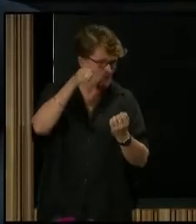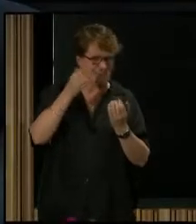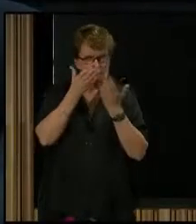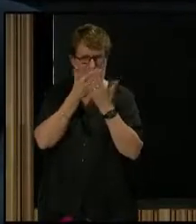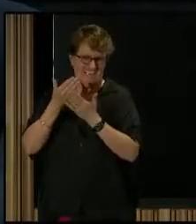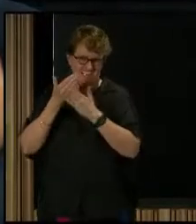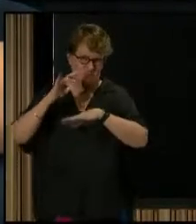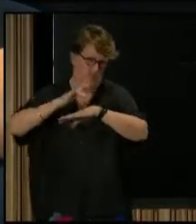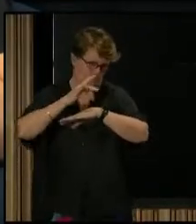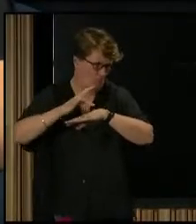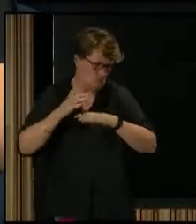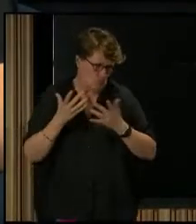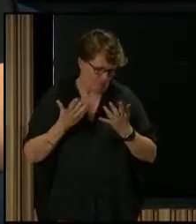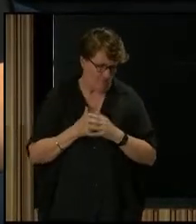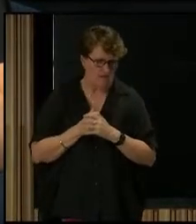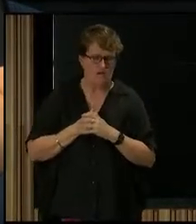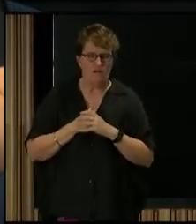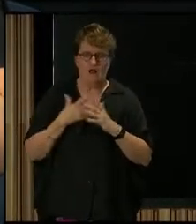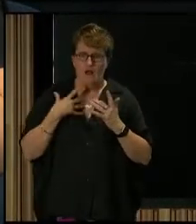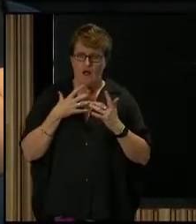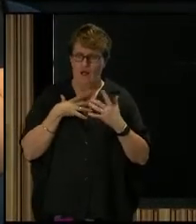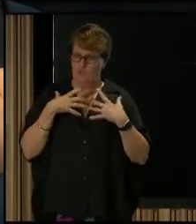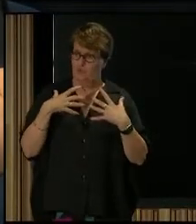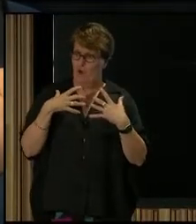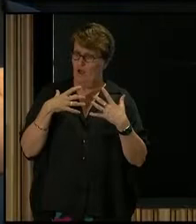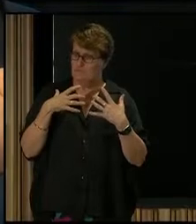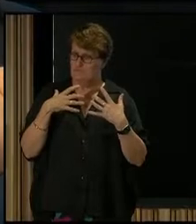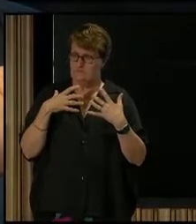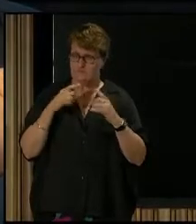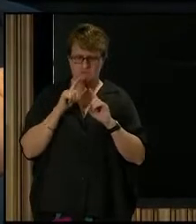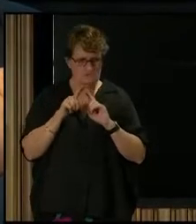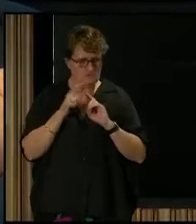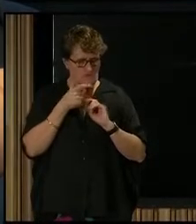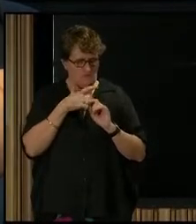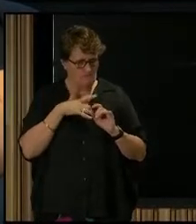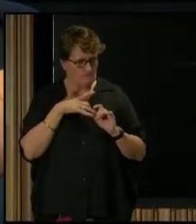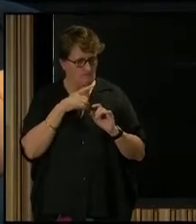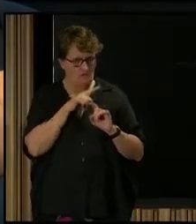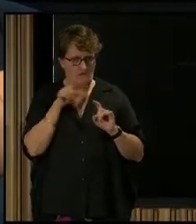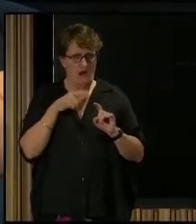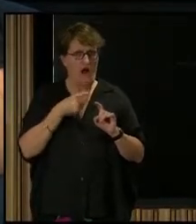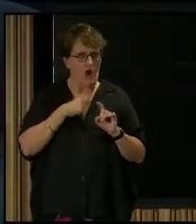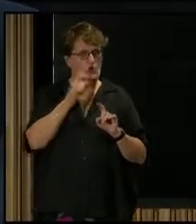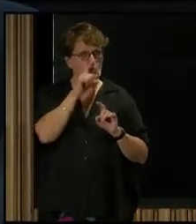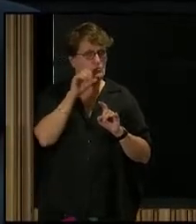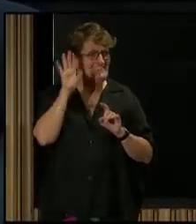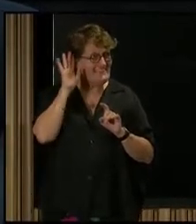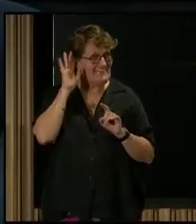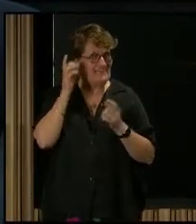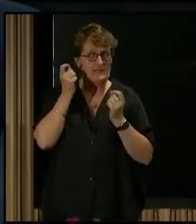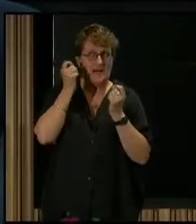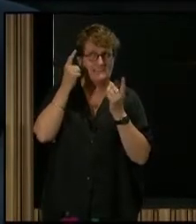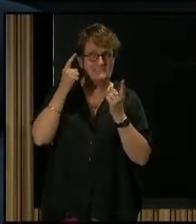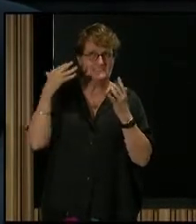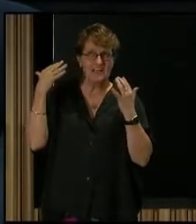or whatever. And it surprised me that it seemed like I could hear and understand